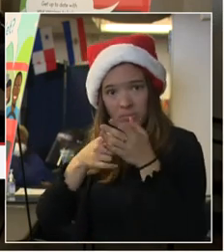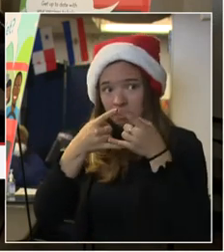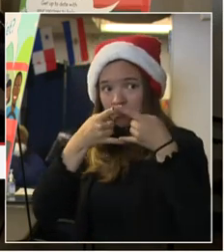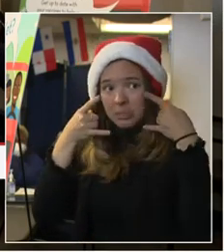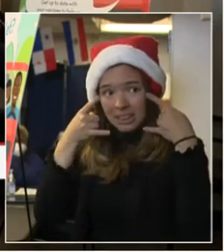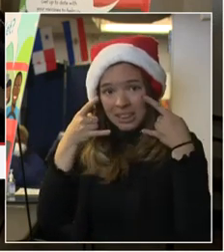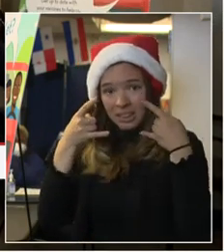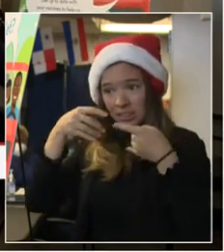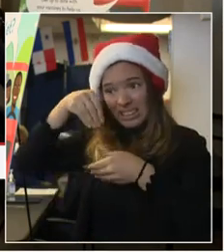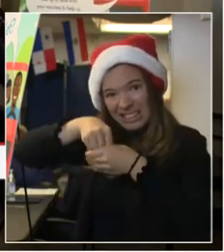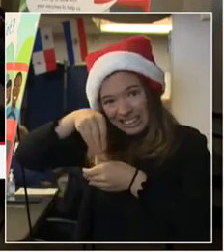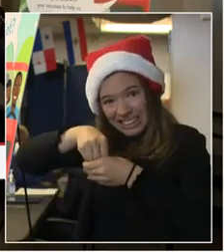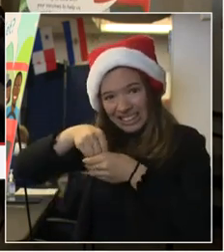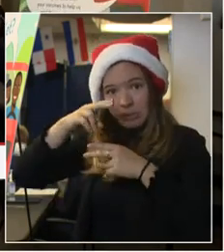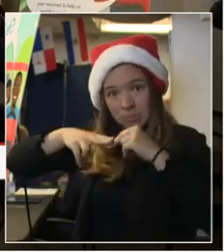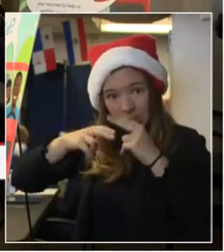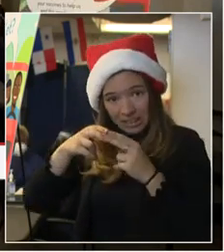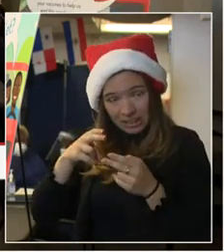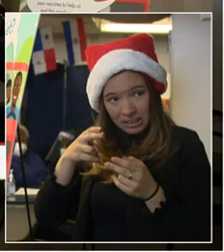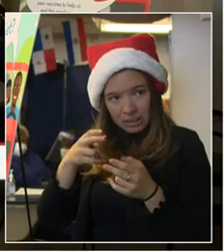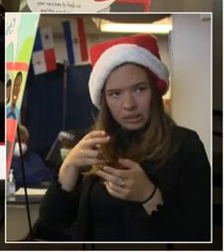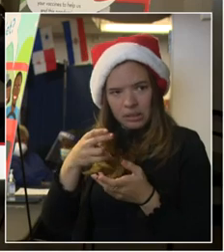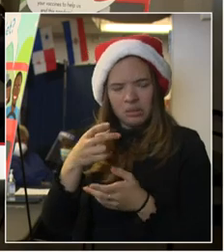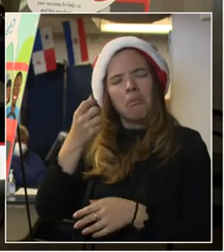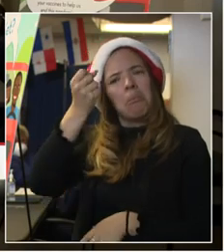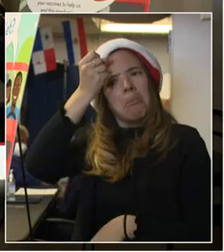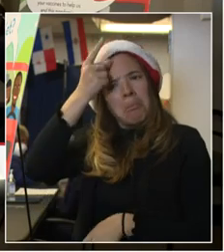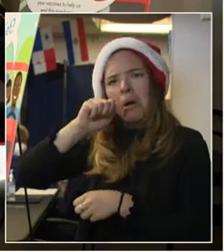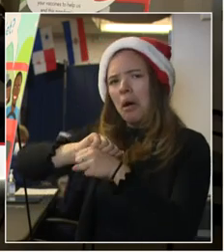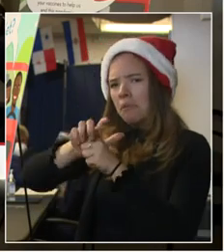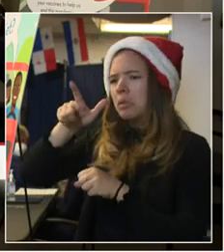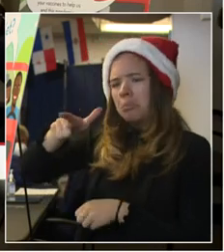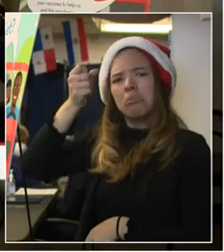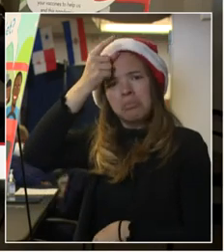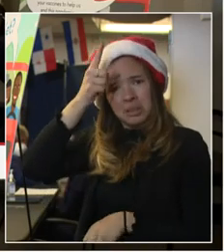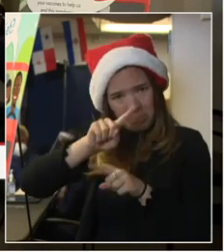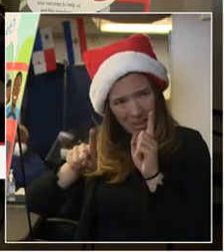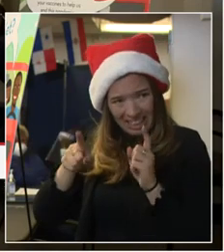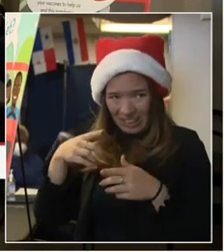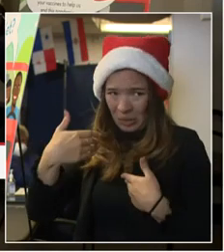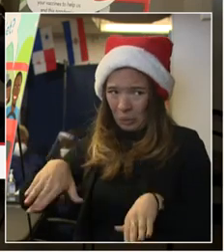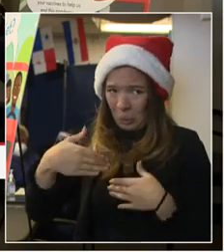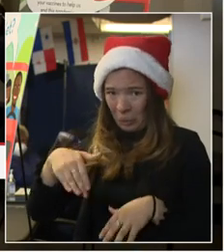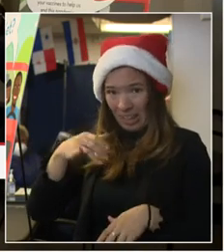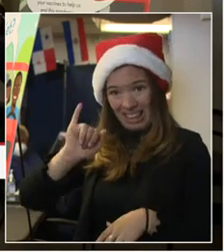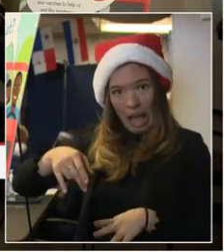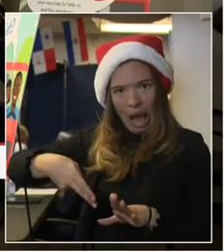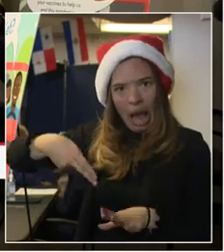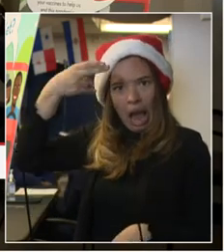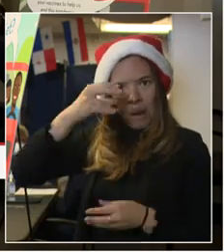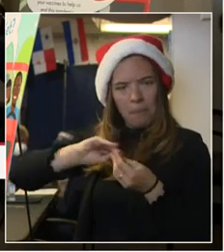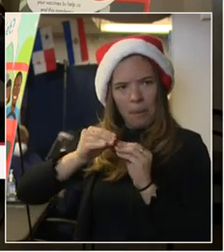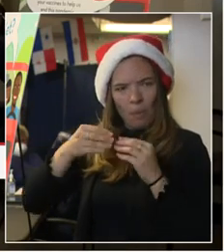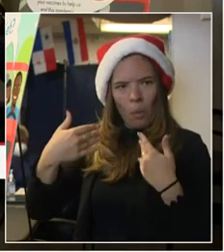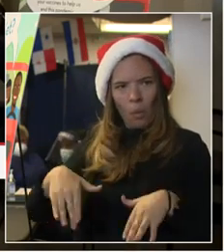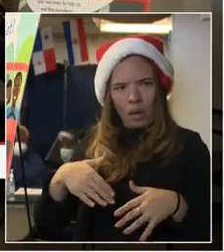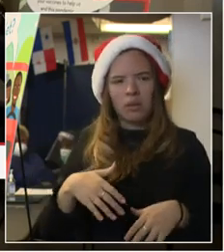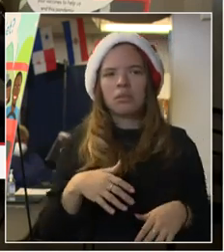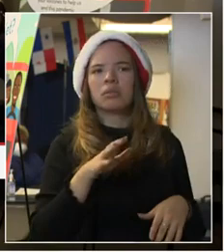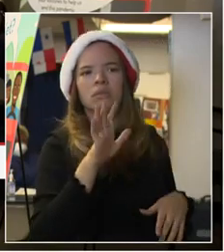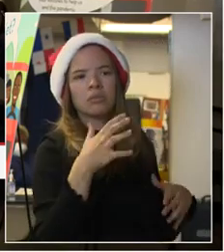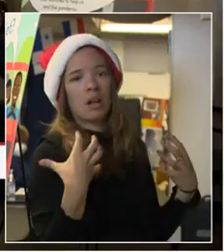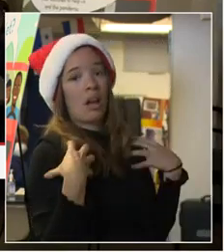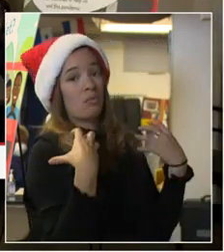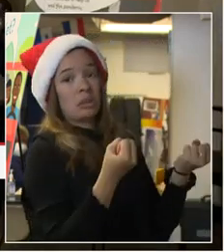COVID levels are low, but that flu is the highest in the country. Yeah, so DC Health is not recommending